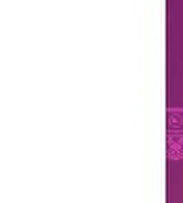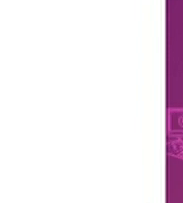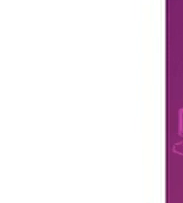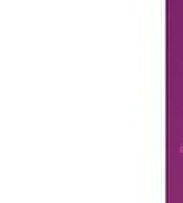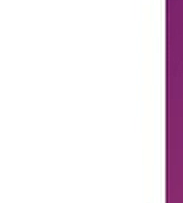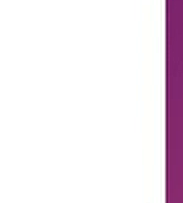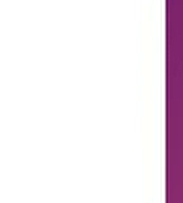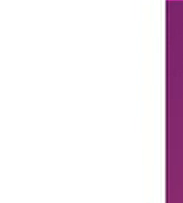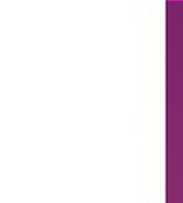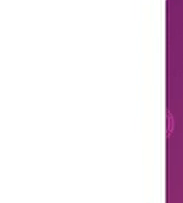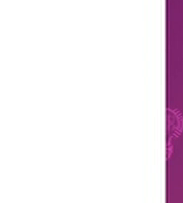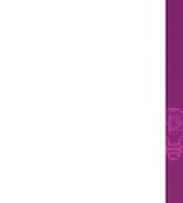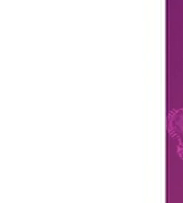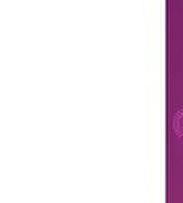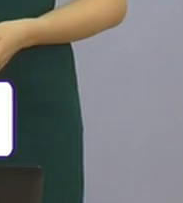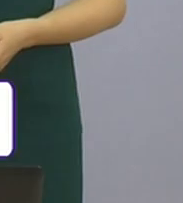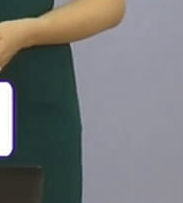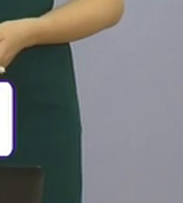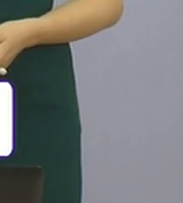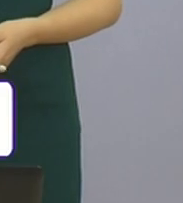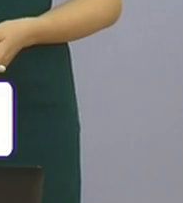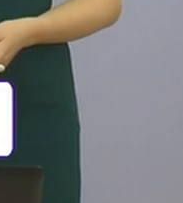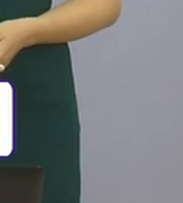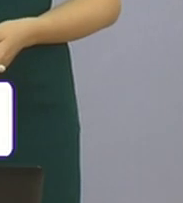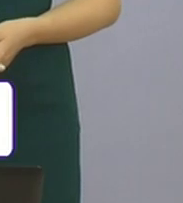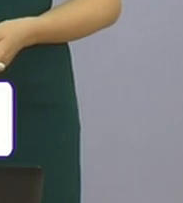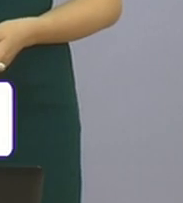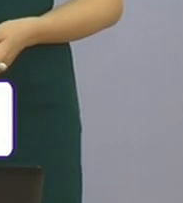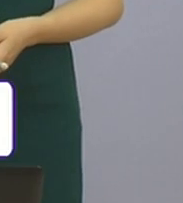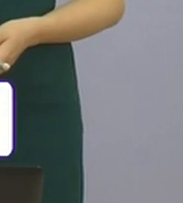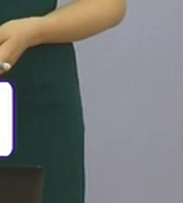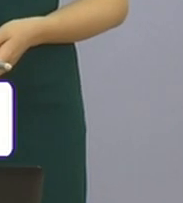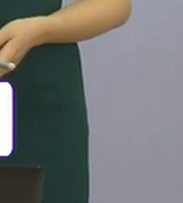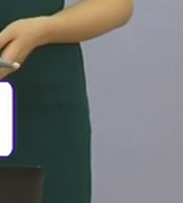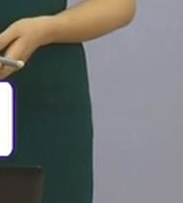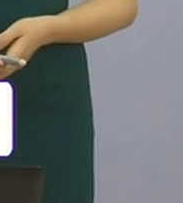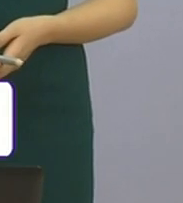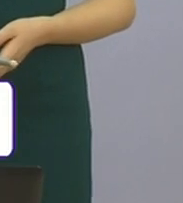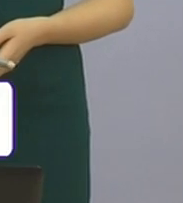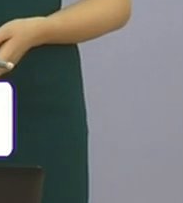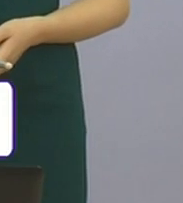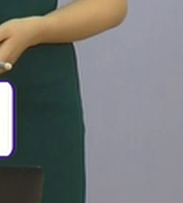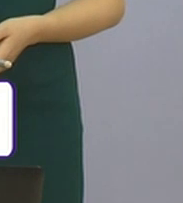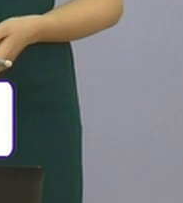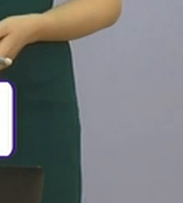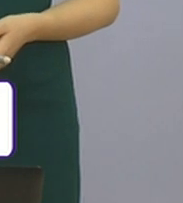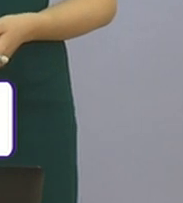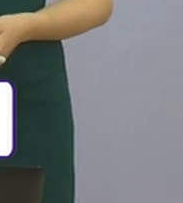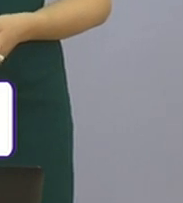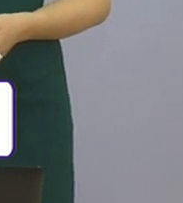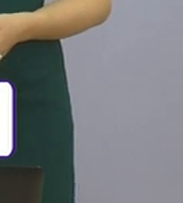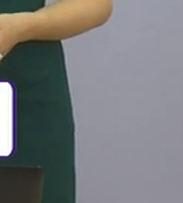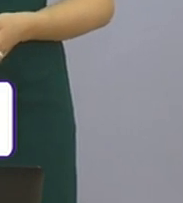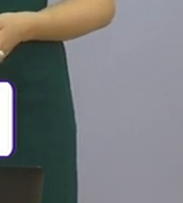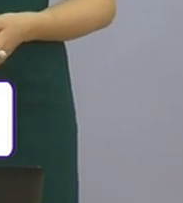energy and help protect the planet. We've done a lot today. We've read about the yurts, about the